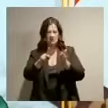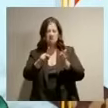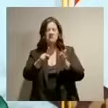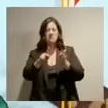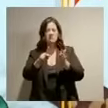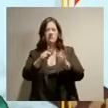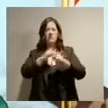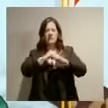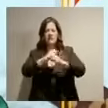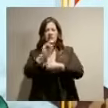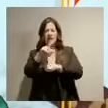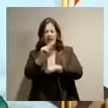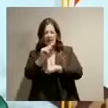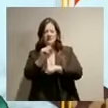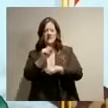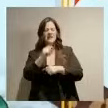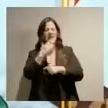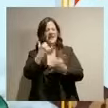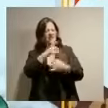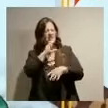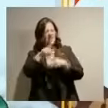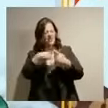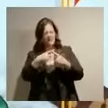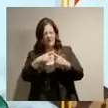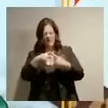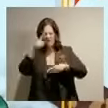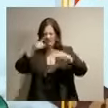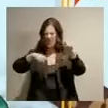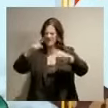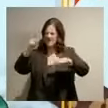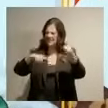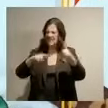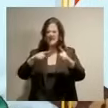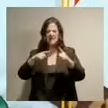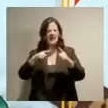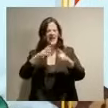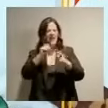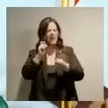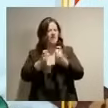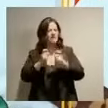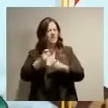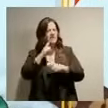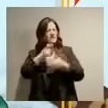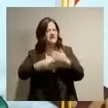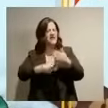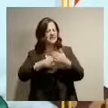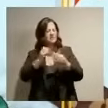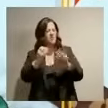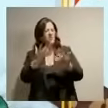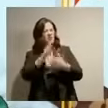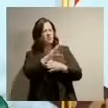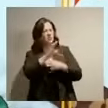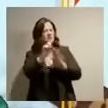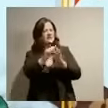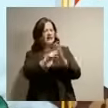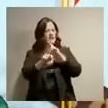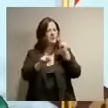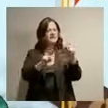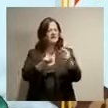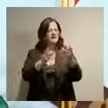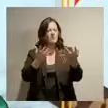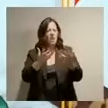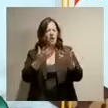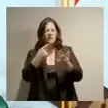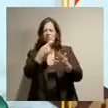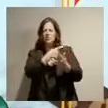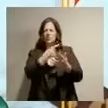of volatility and taxes and reform, just what, from the state's perspective, is you